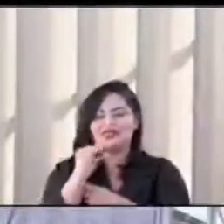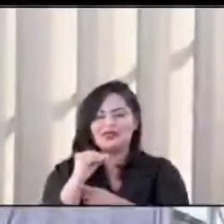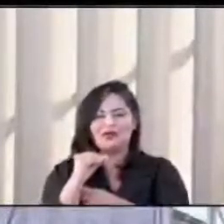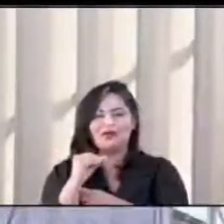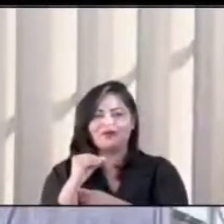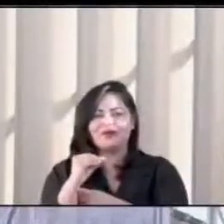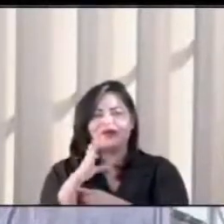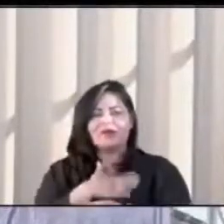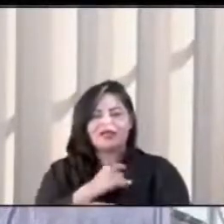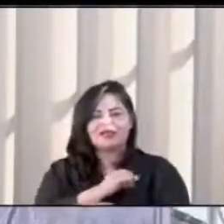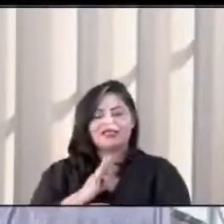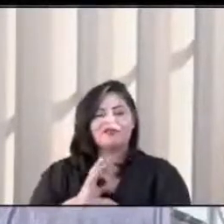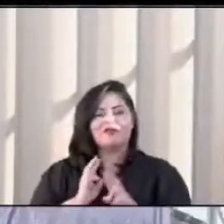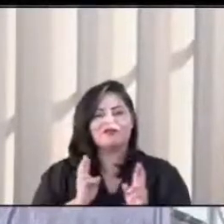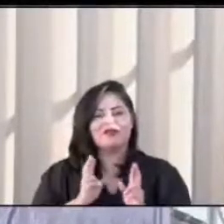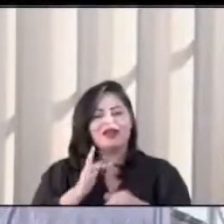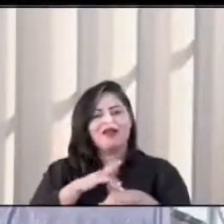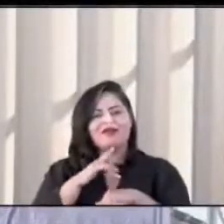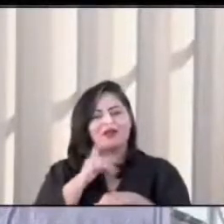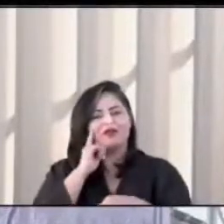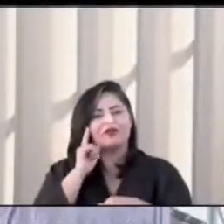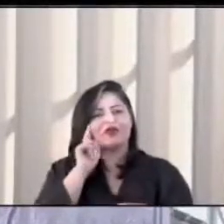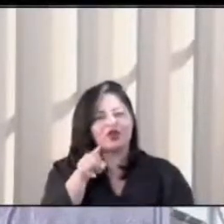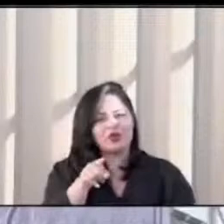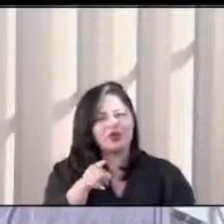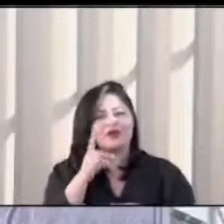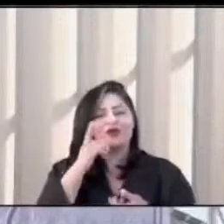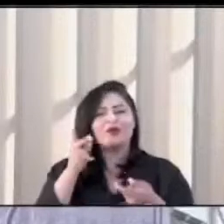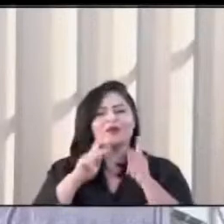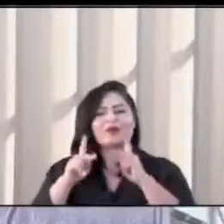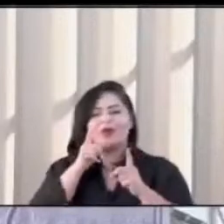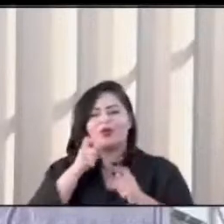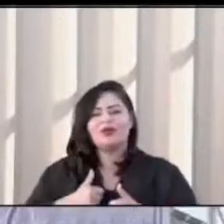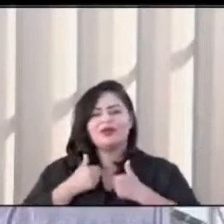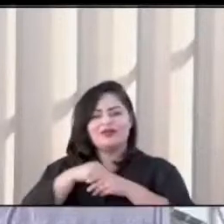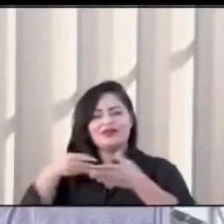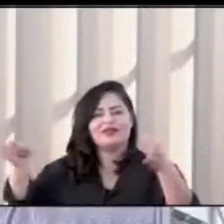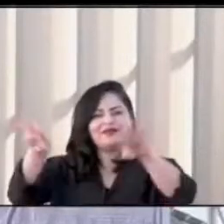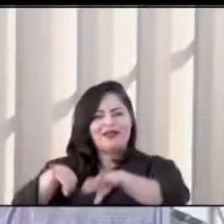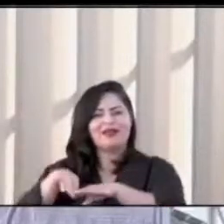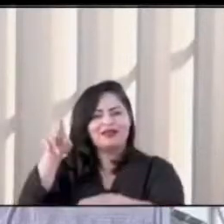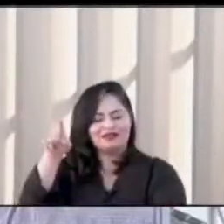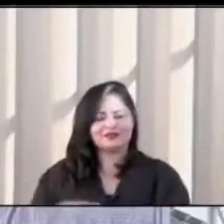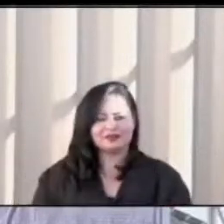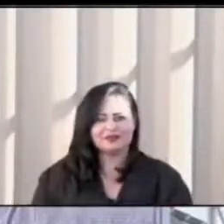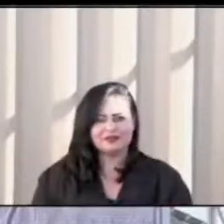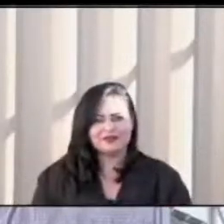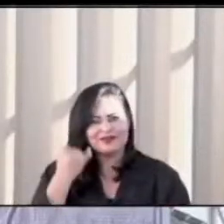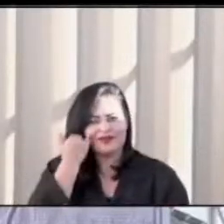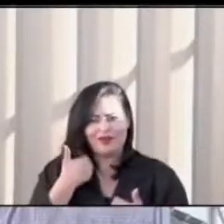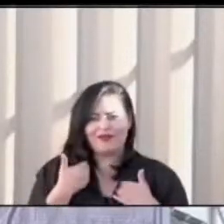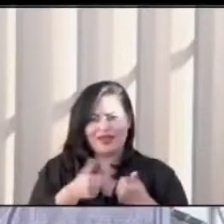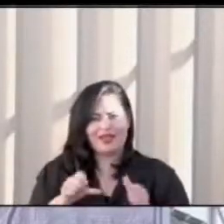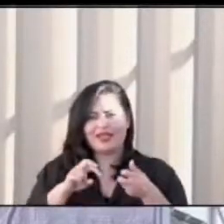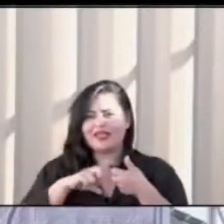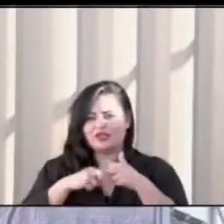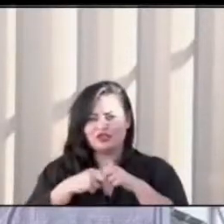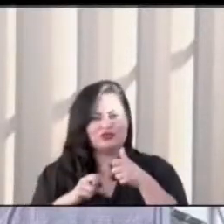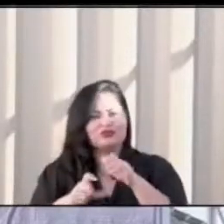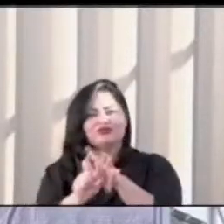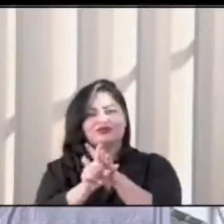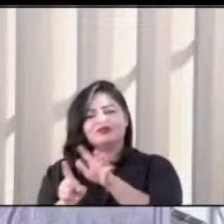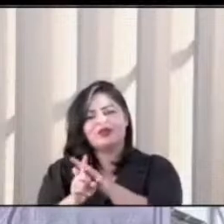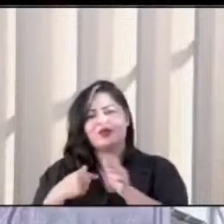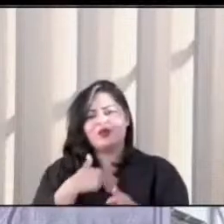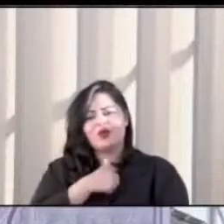818-380-2460. My staff is here and we're available to help Valley residents with any of the issues that you may be dealing with as we work